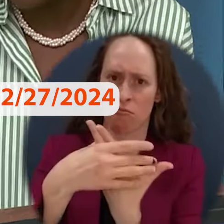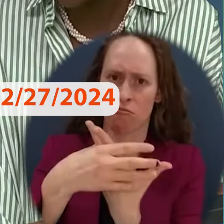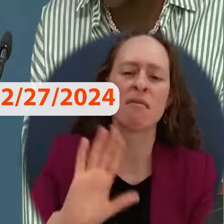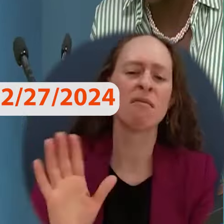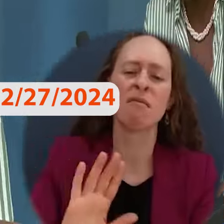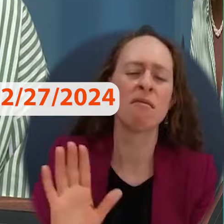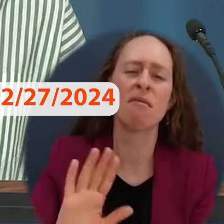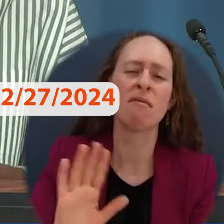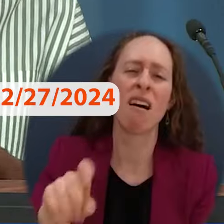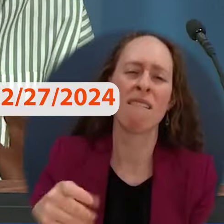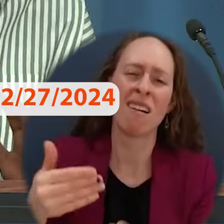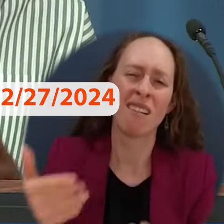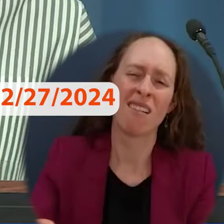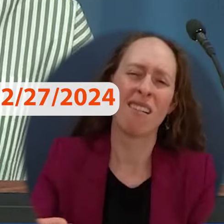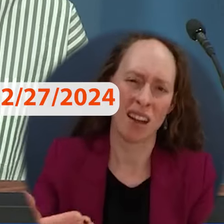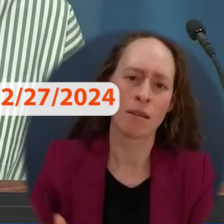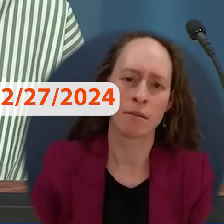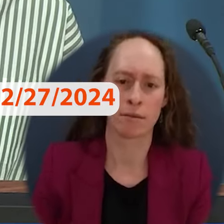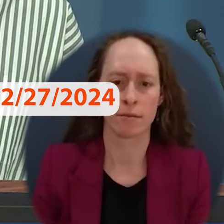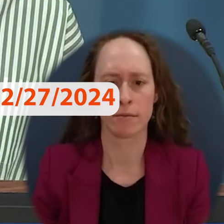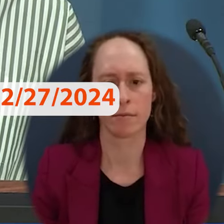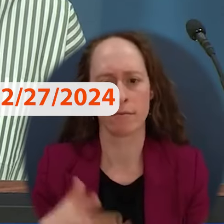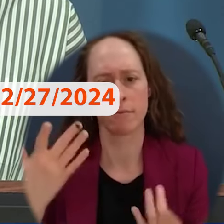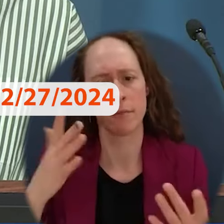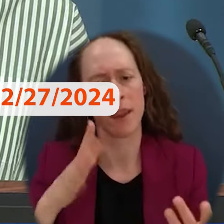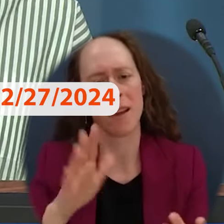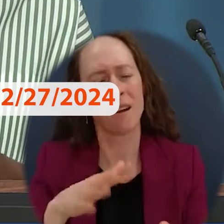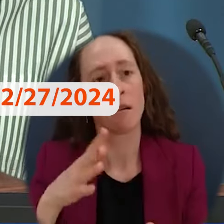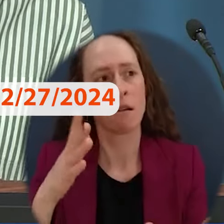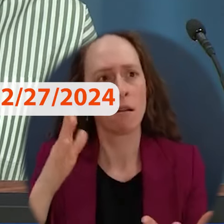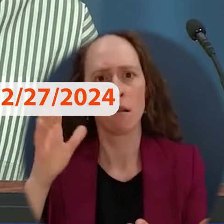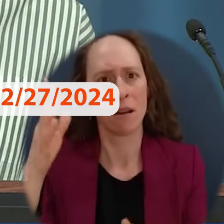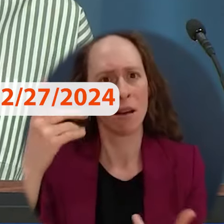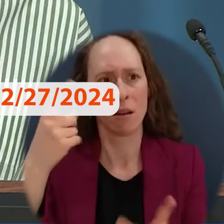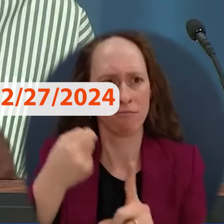the fore and stop focusing on extreme positions here. We got to move, and this is a